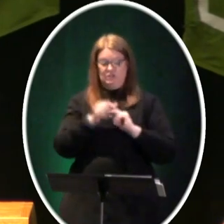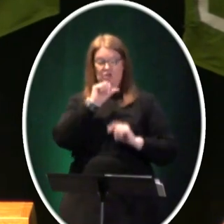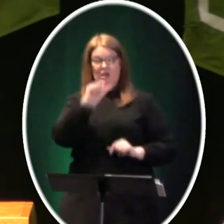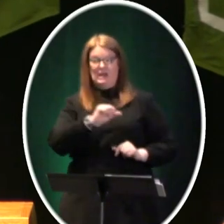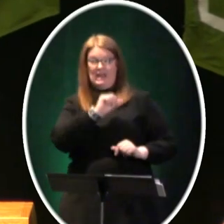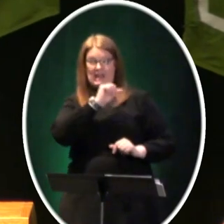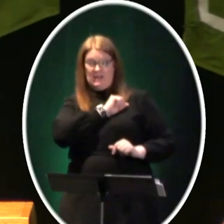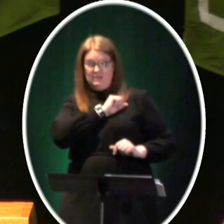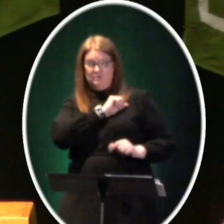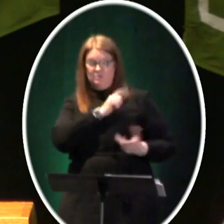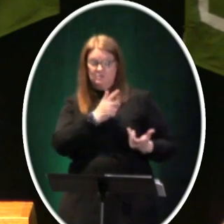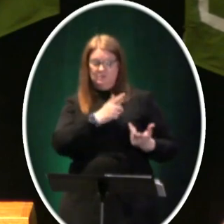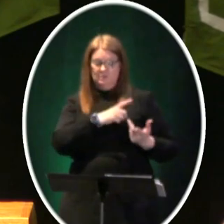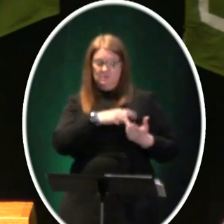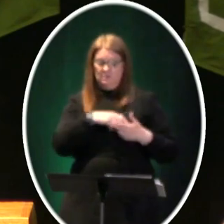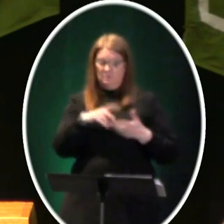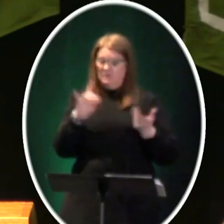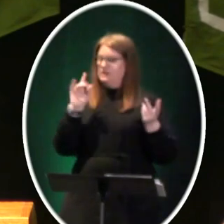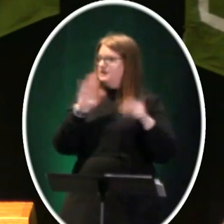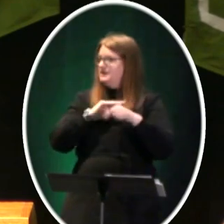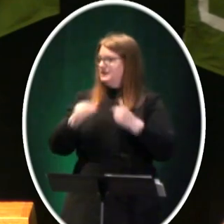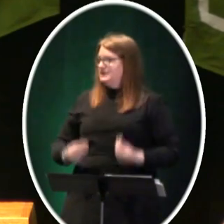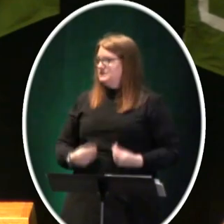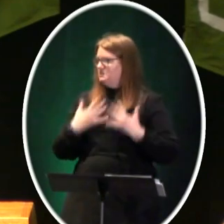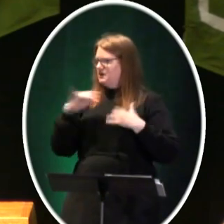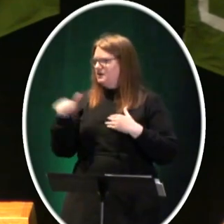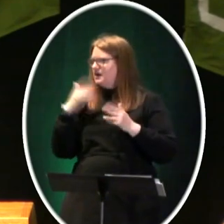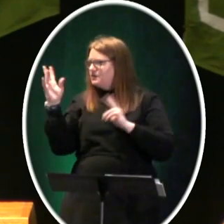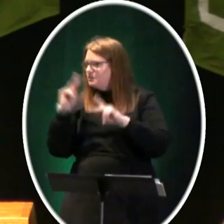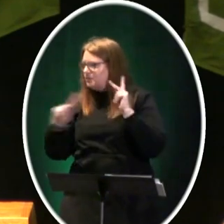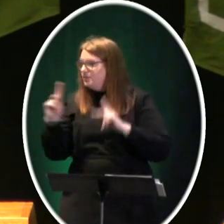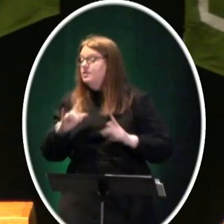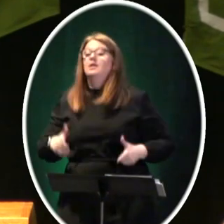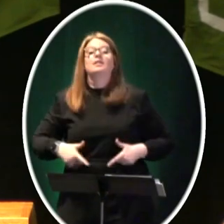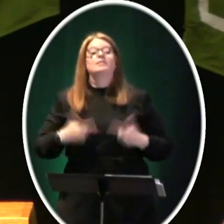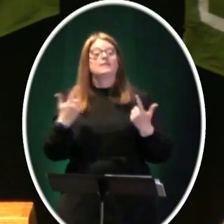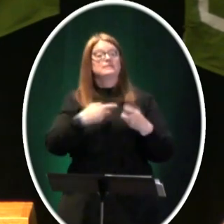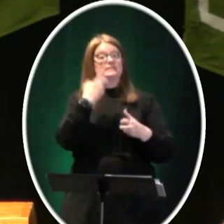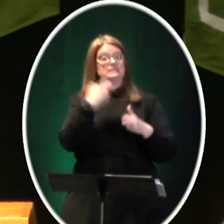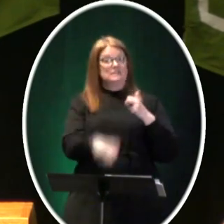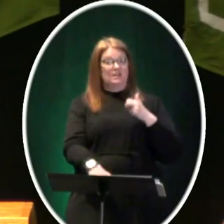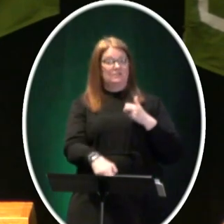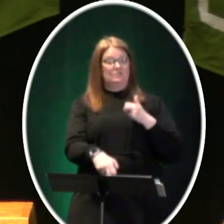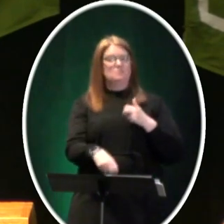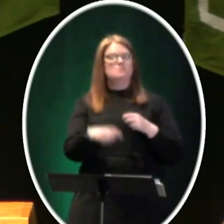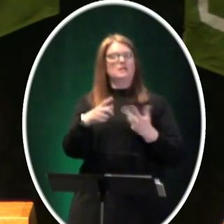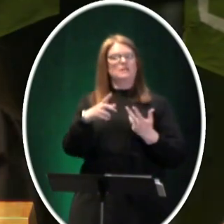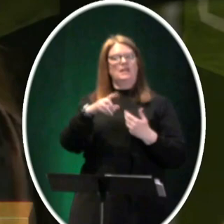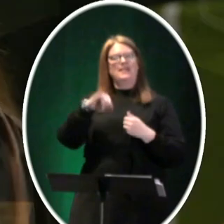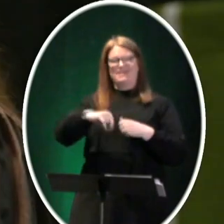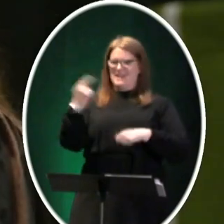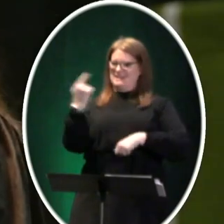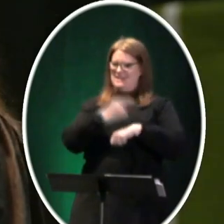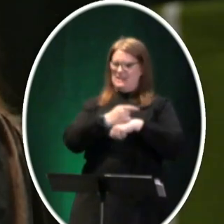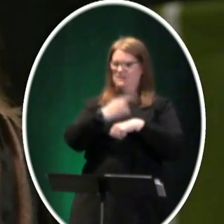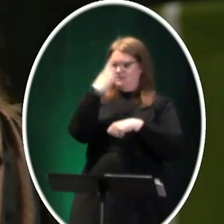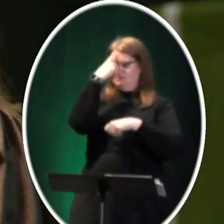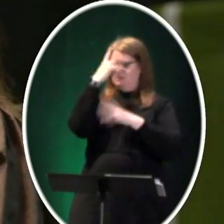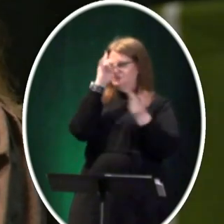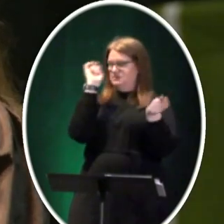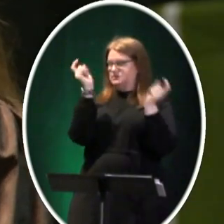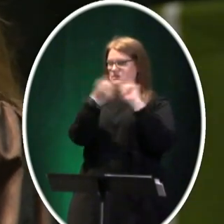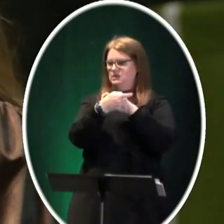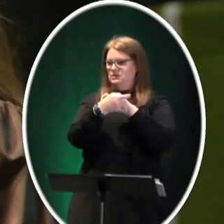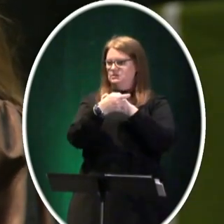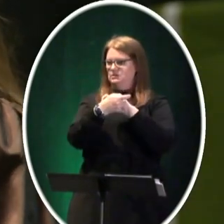also inspire others. Life is tough, but if you can change your outlook for the day, it will alleviate some of